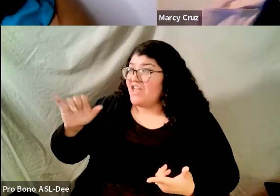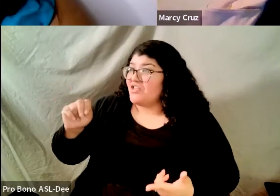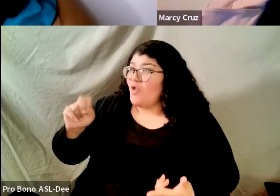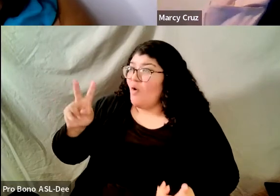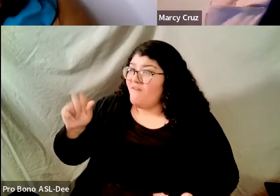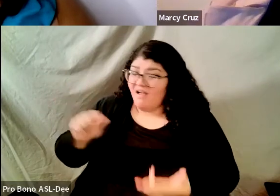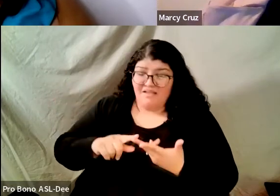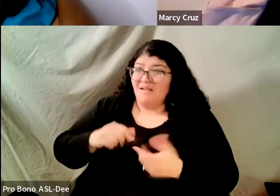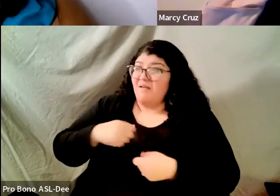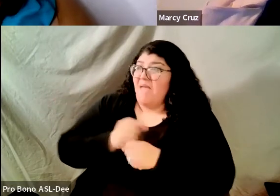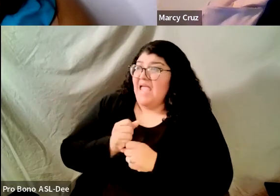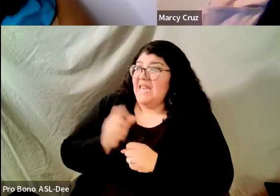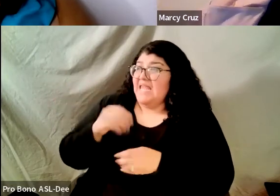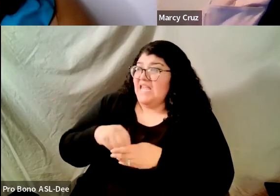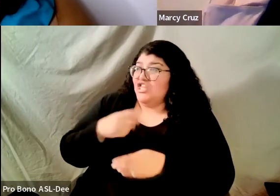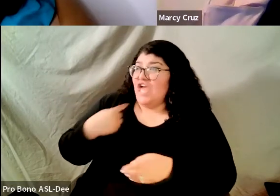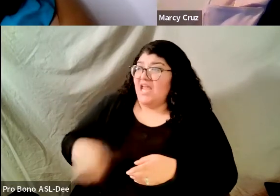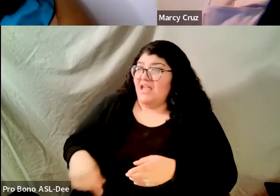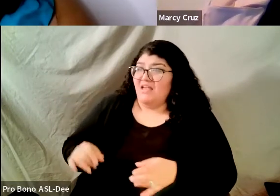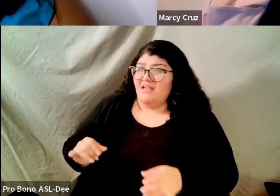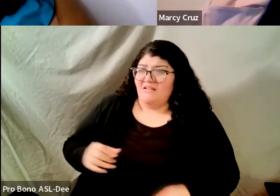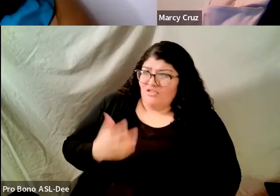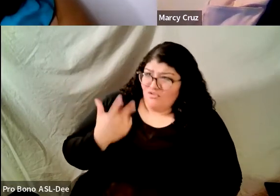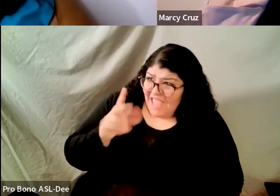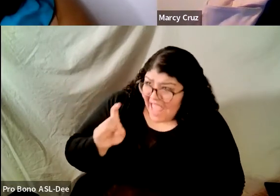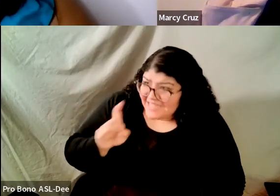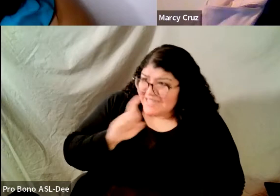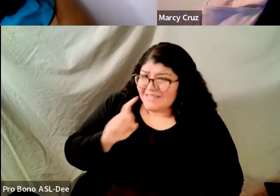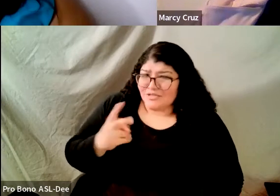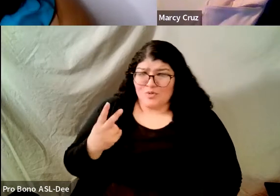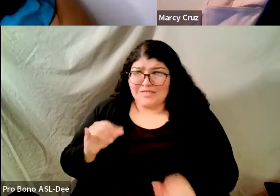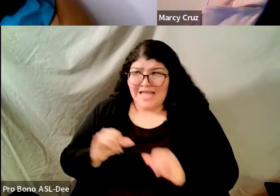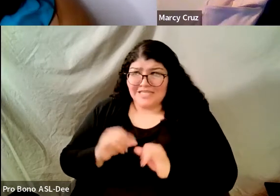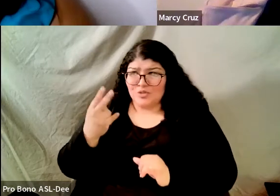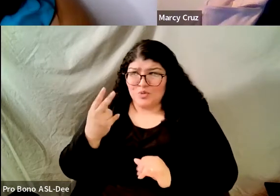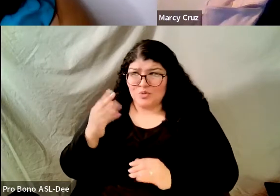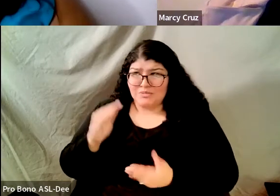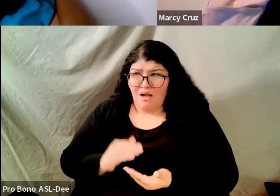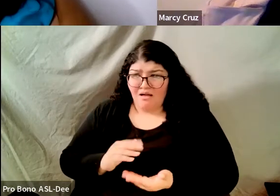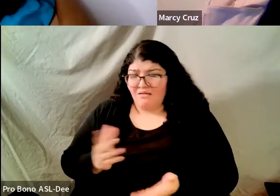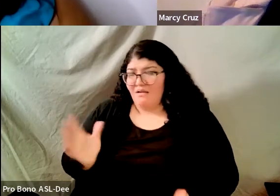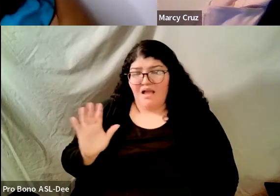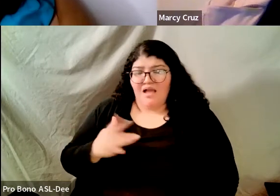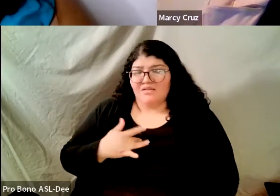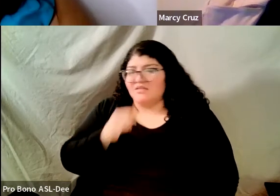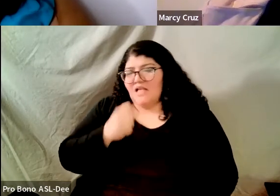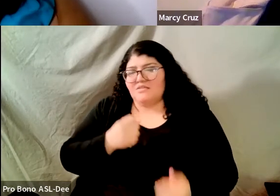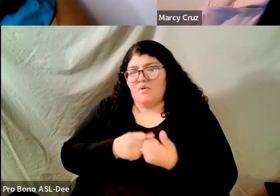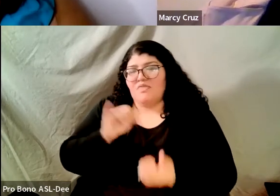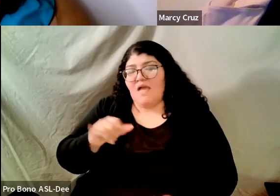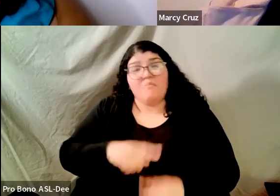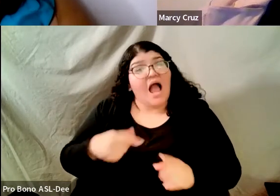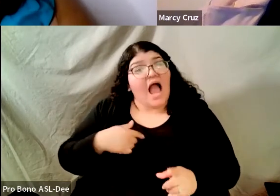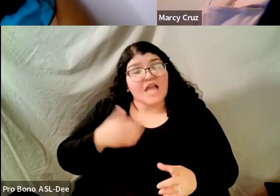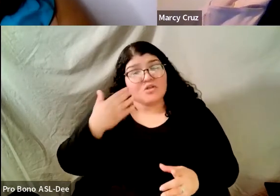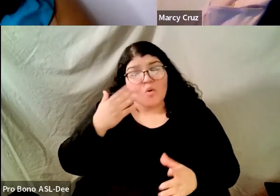3X is 2 sizes too small. You know, I just don't show my support. But I know there are people that are actively, you know,